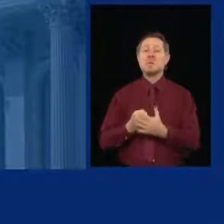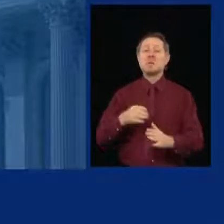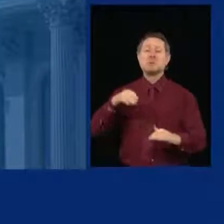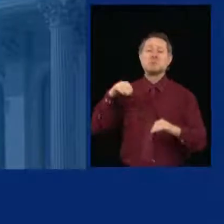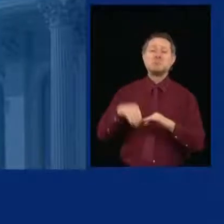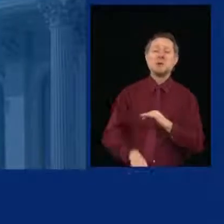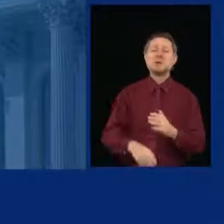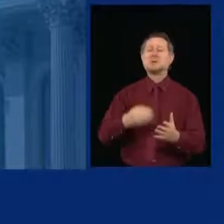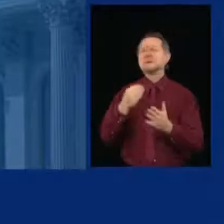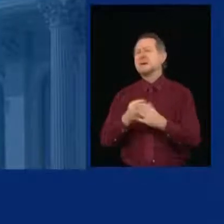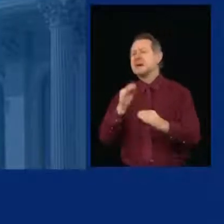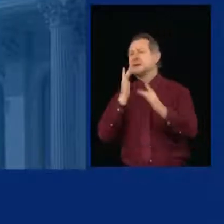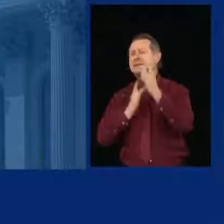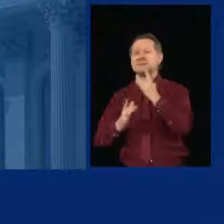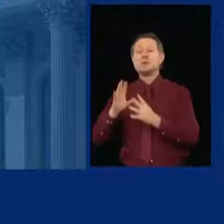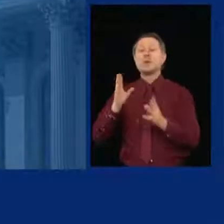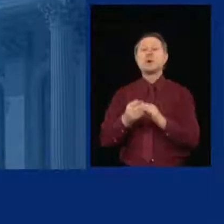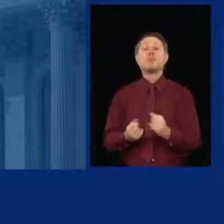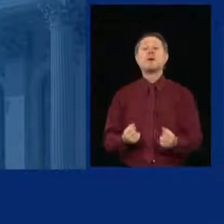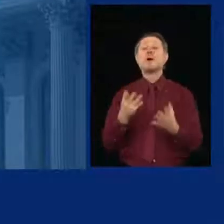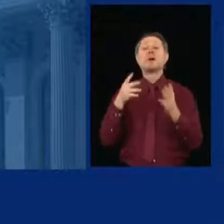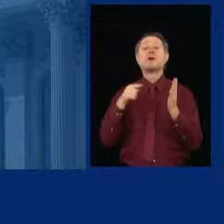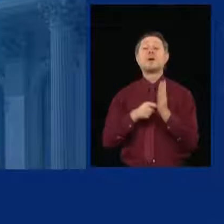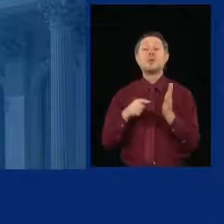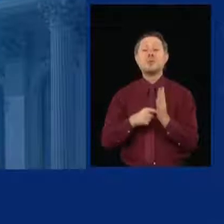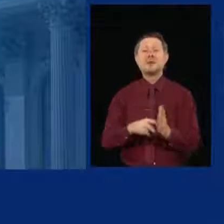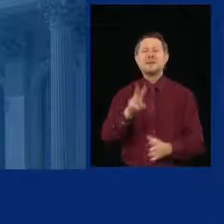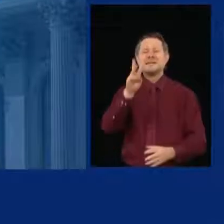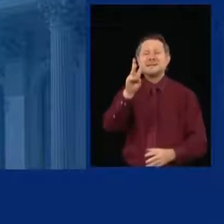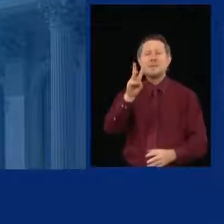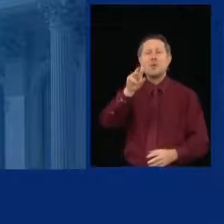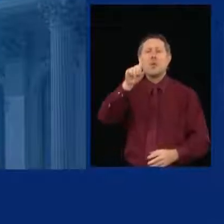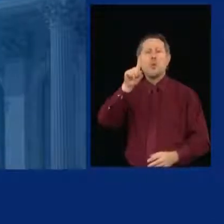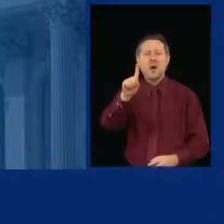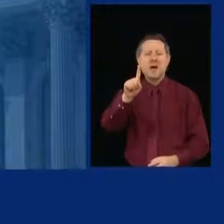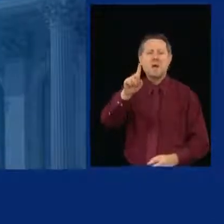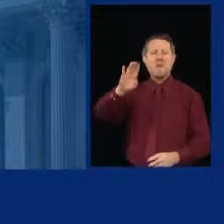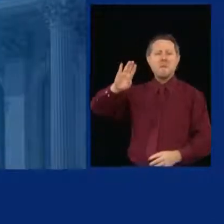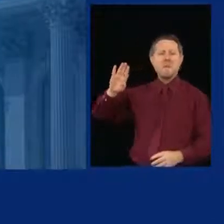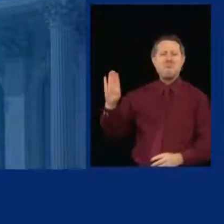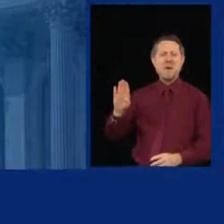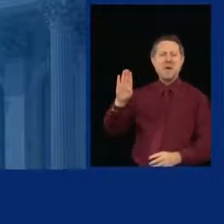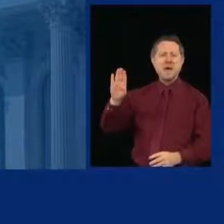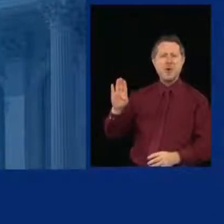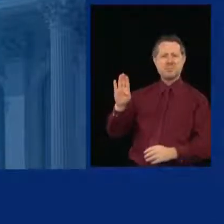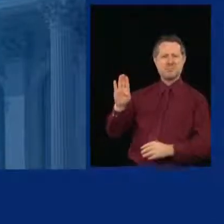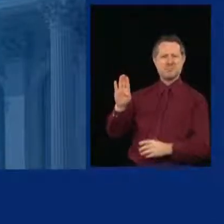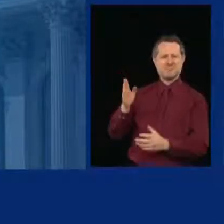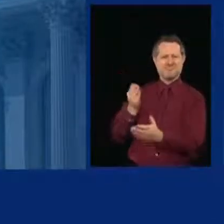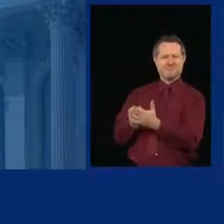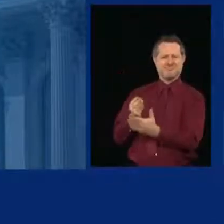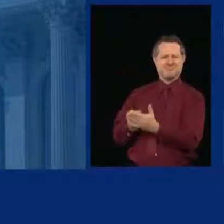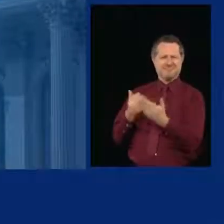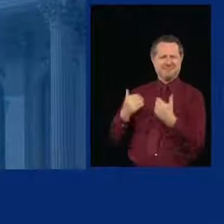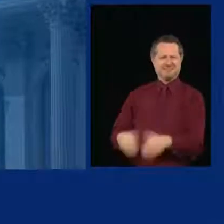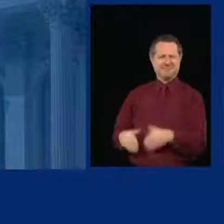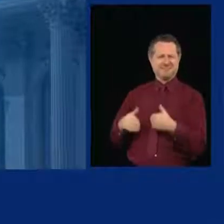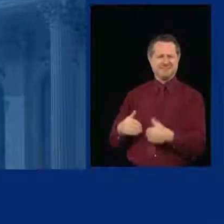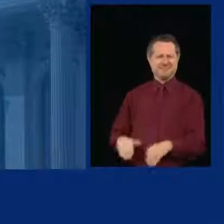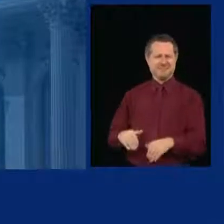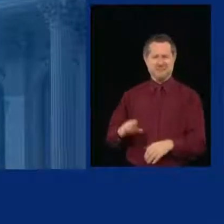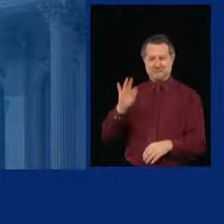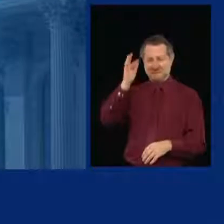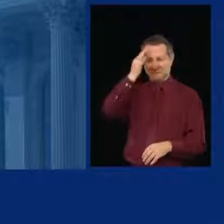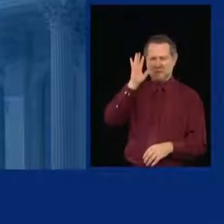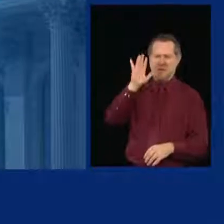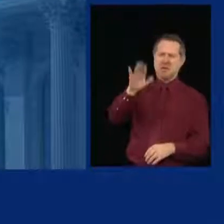collective, it's $61 billion to the state of New York. Well, we don't really care about the state budget. It has nothing to do with me. I